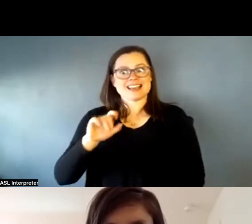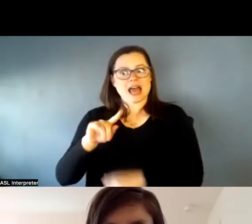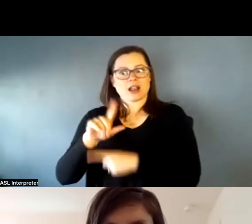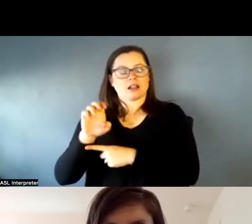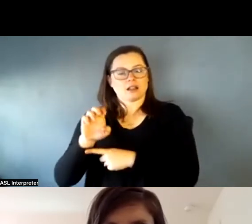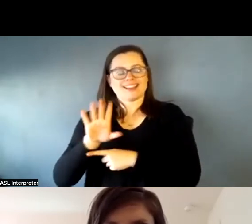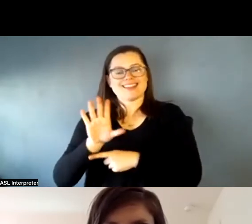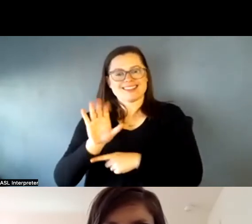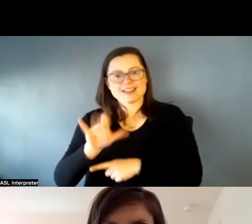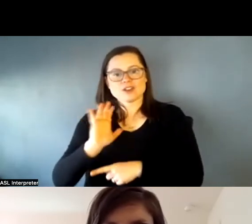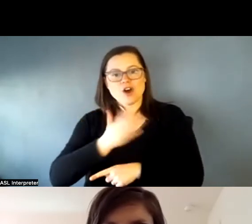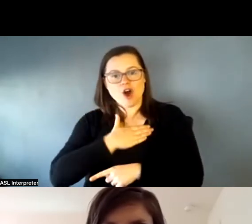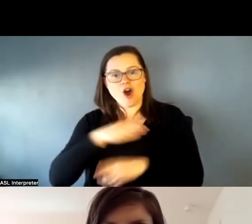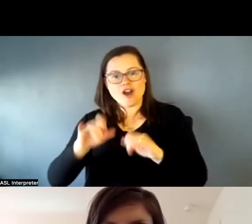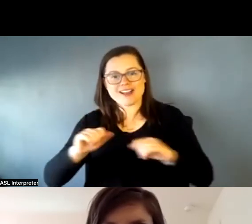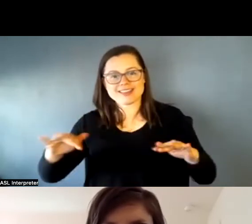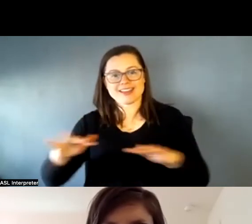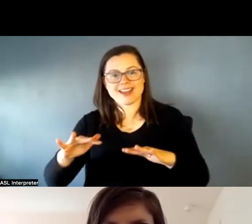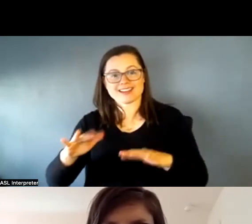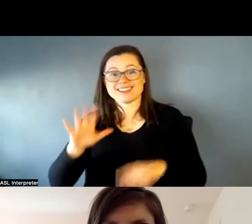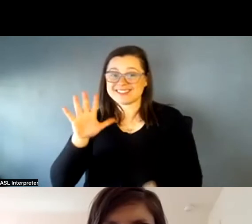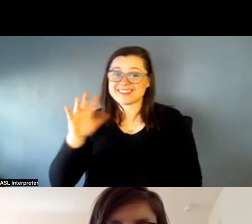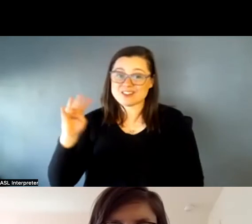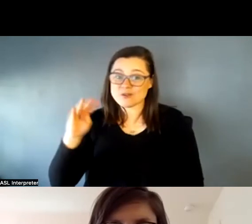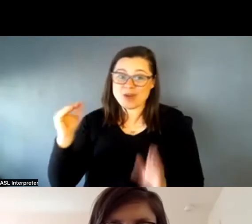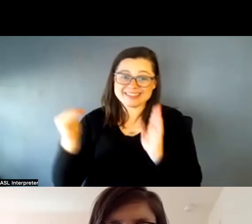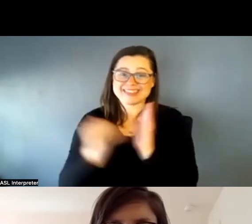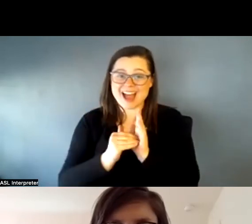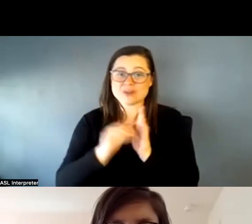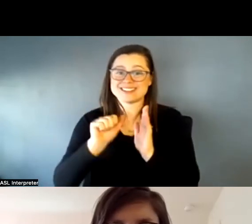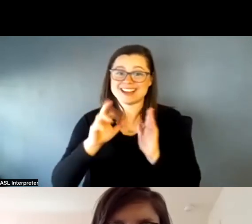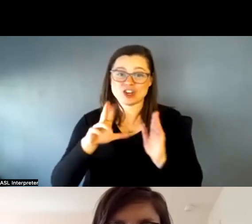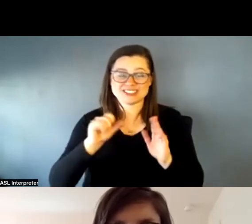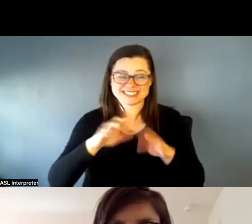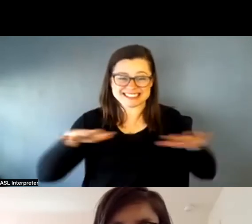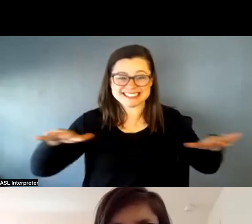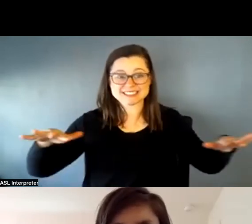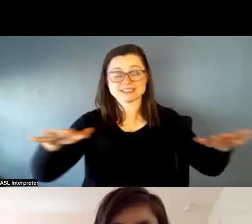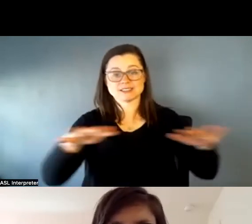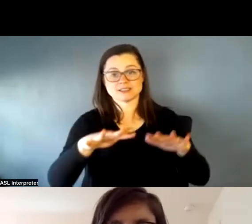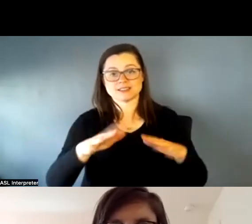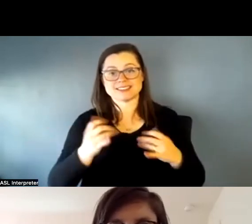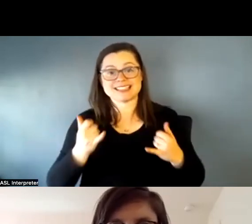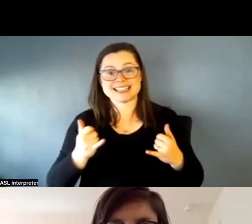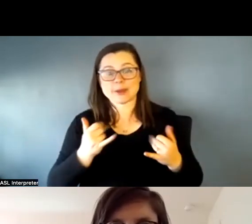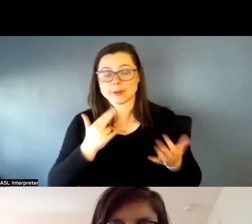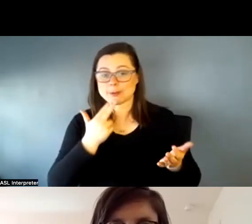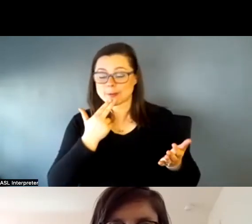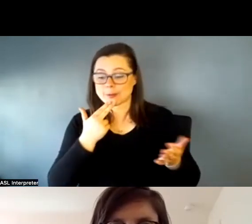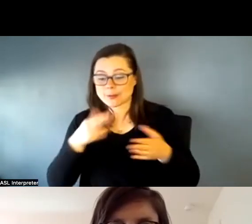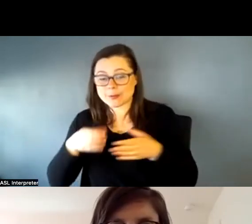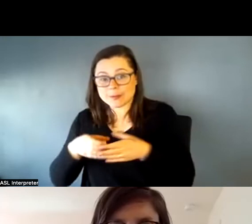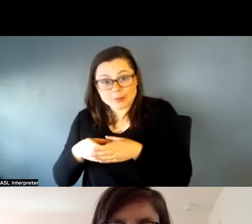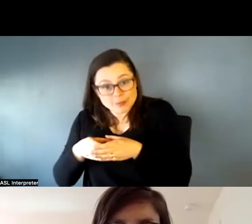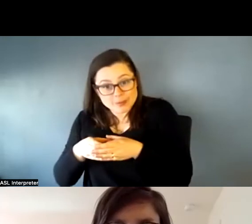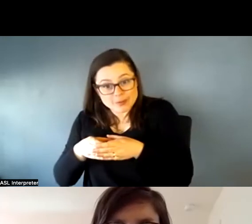the 54,000 acres. So, now we have a very small piece of land where our longhouse